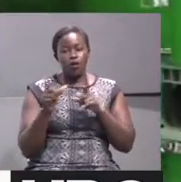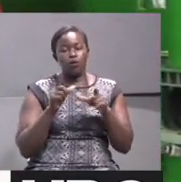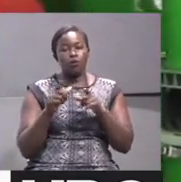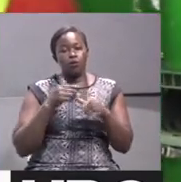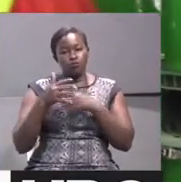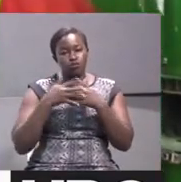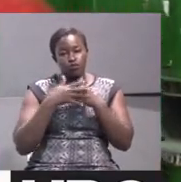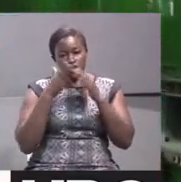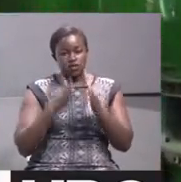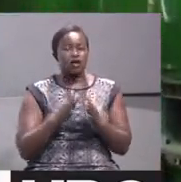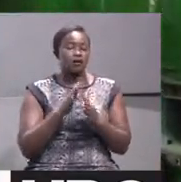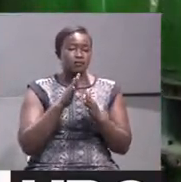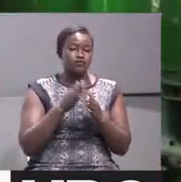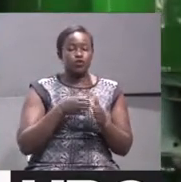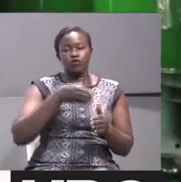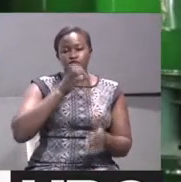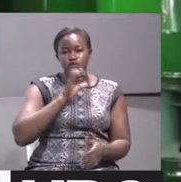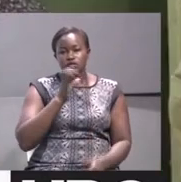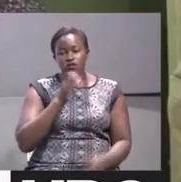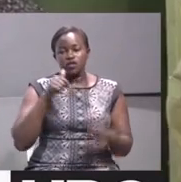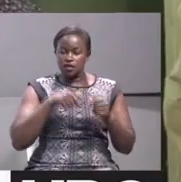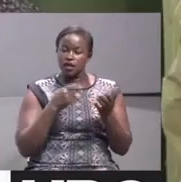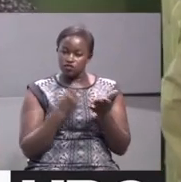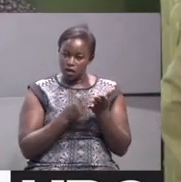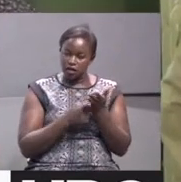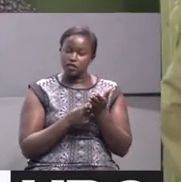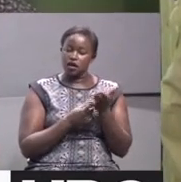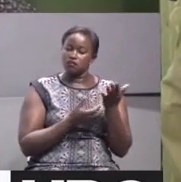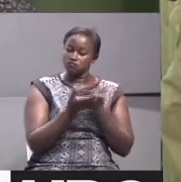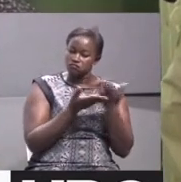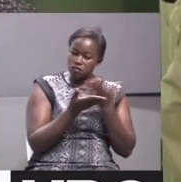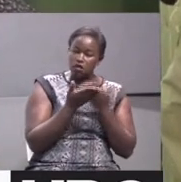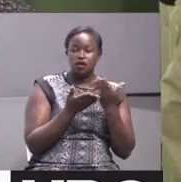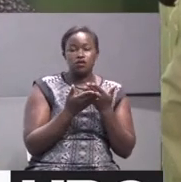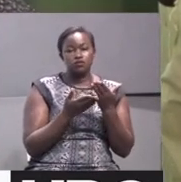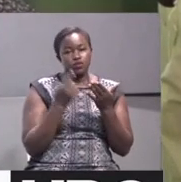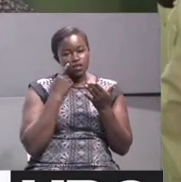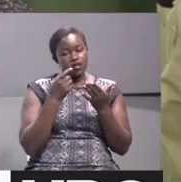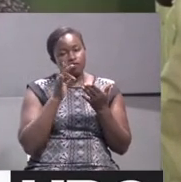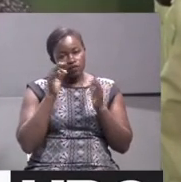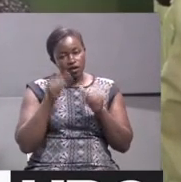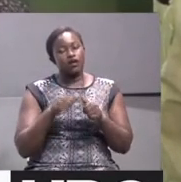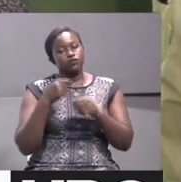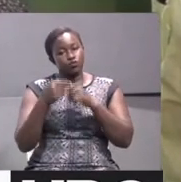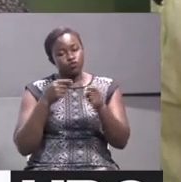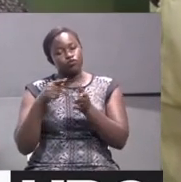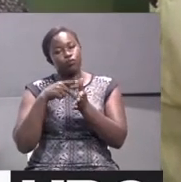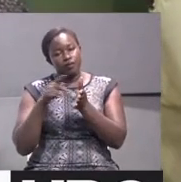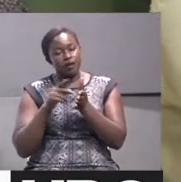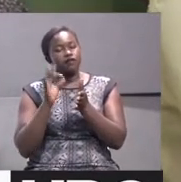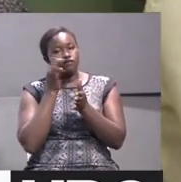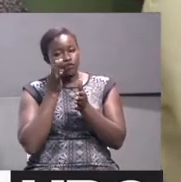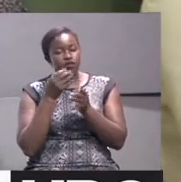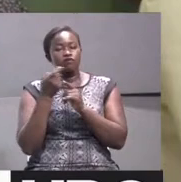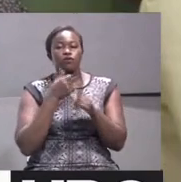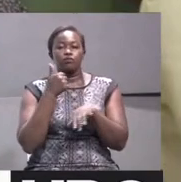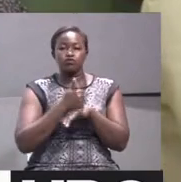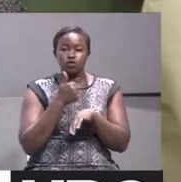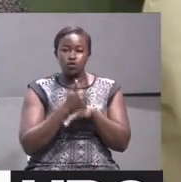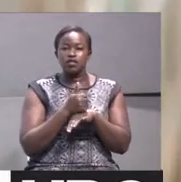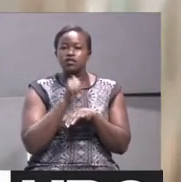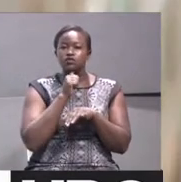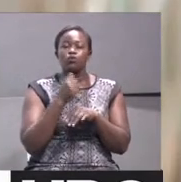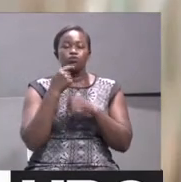of beverages in the country are being engaged to explore improved purchase of fruit pulp from Soroti against